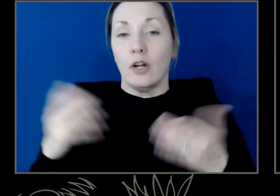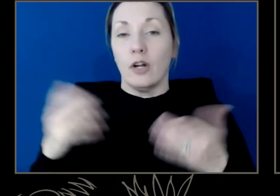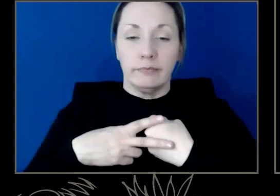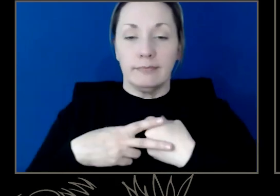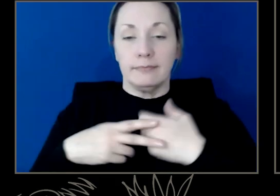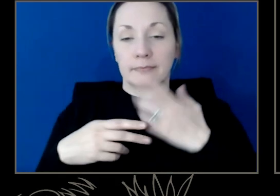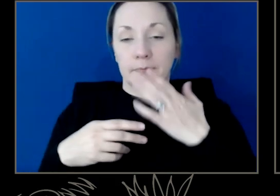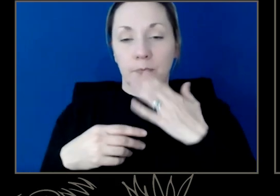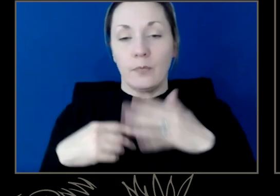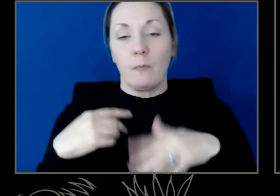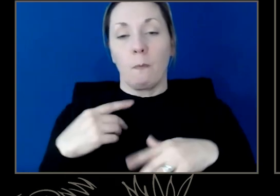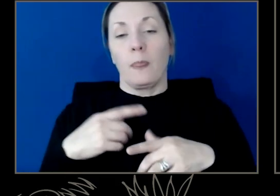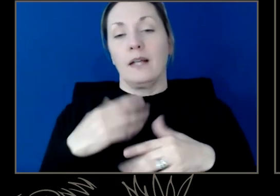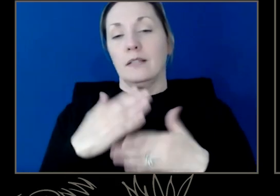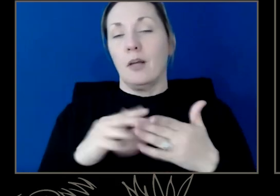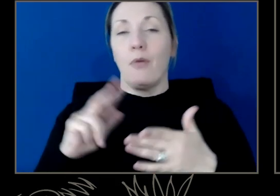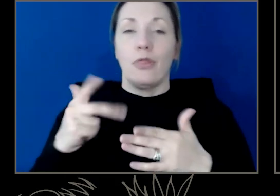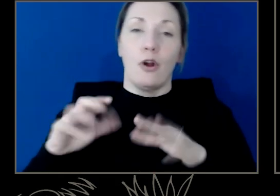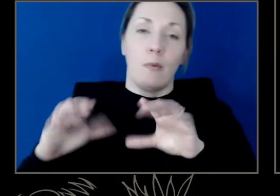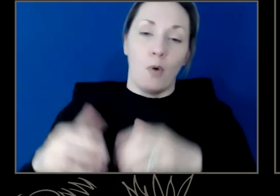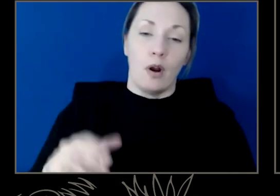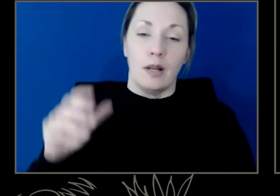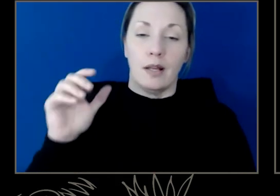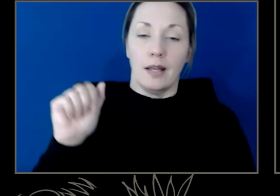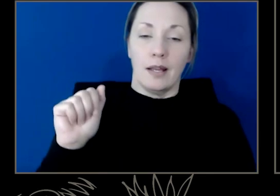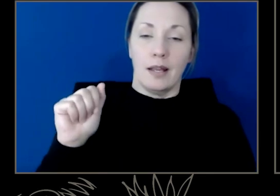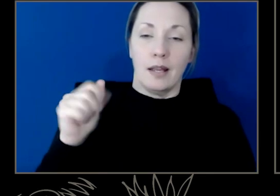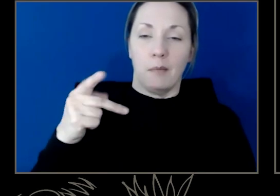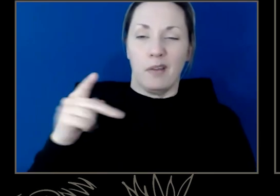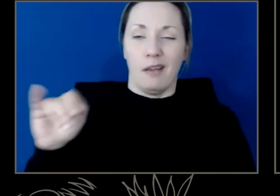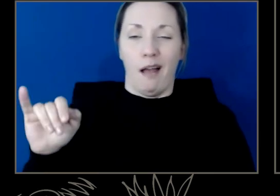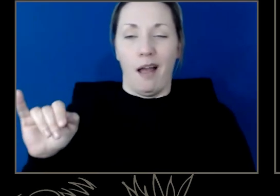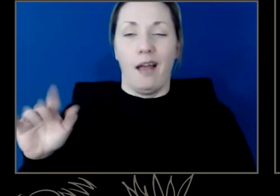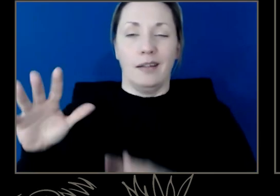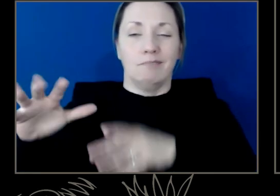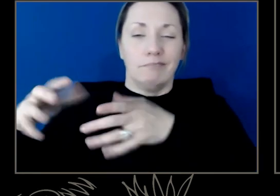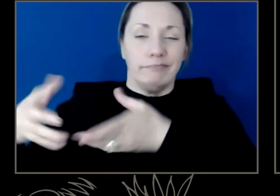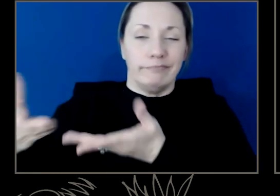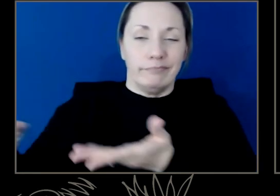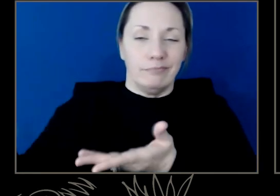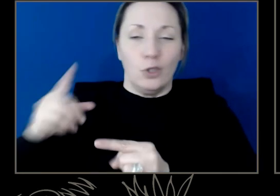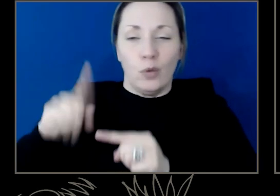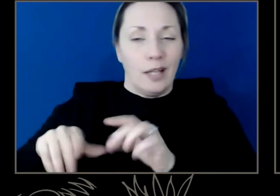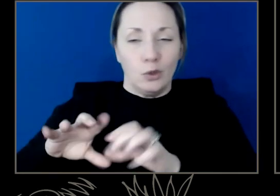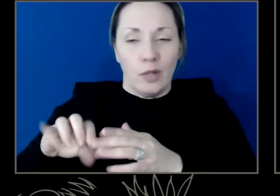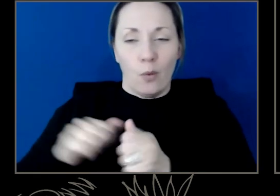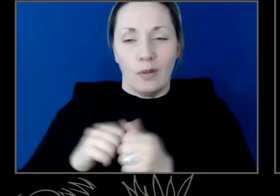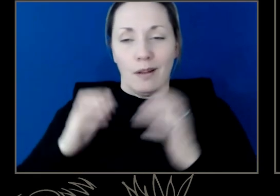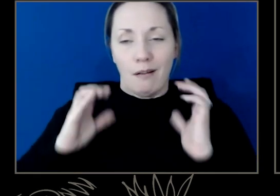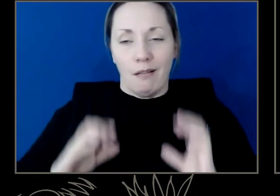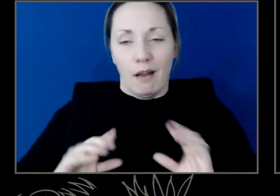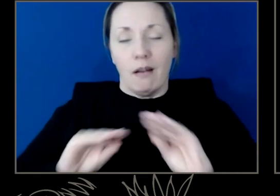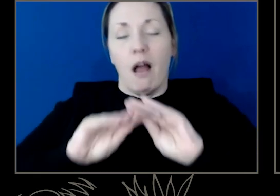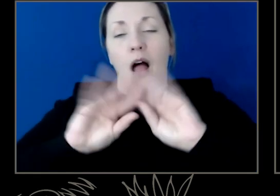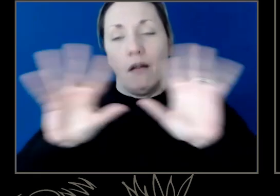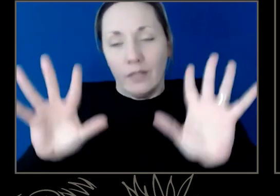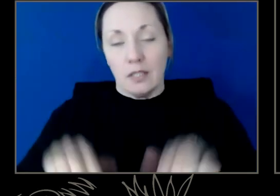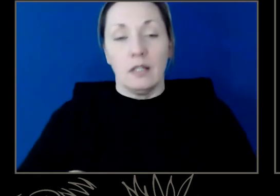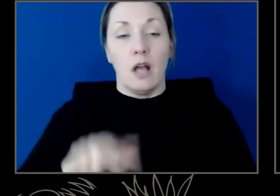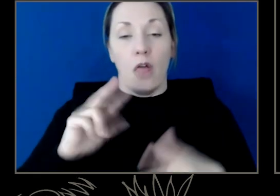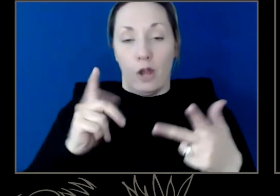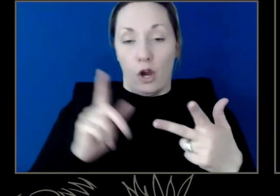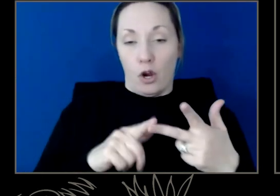API secrets, and you can't do that from the client, obviously. And then finally, the third reason is